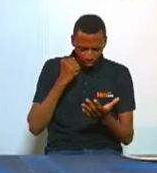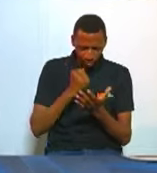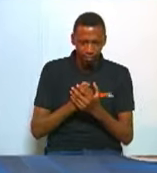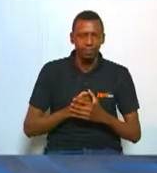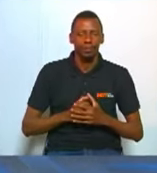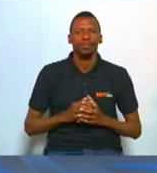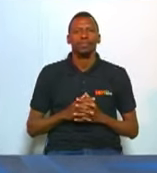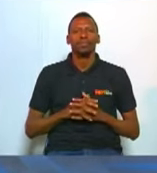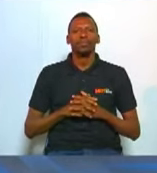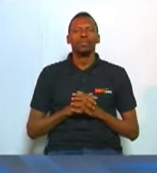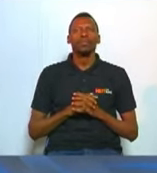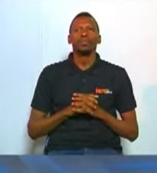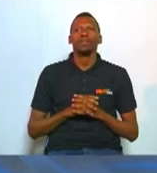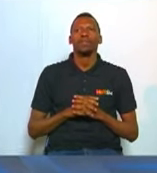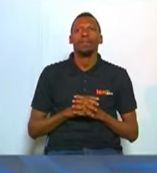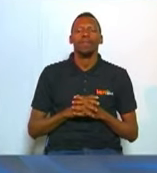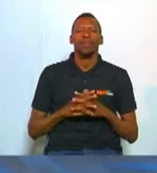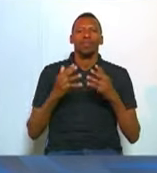Pastor.